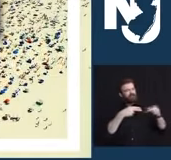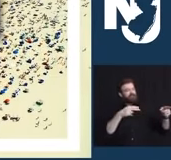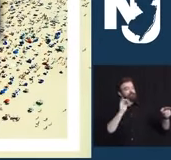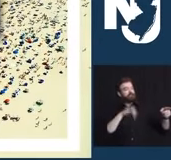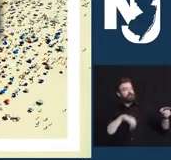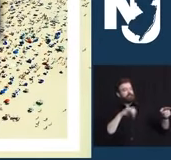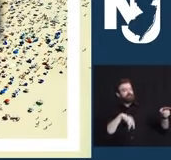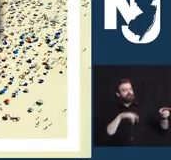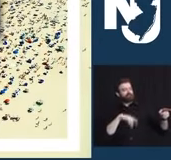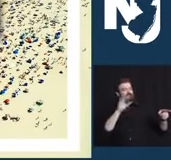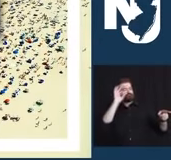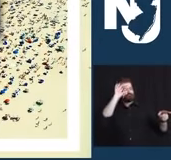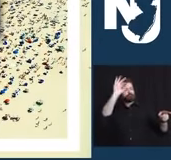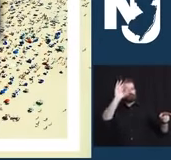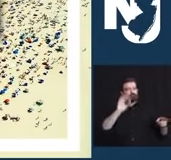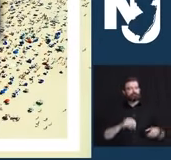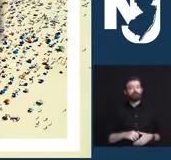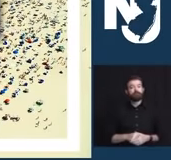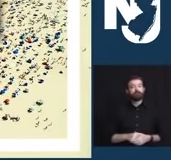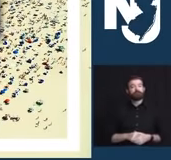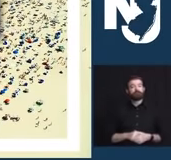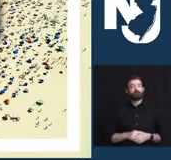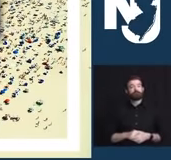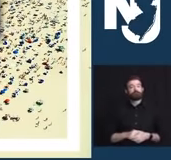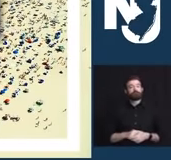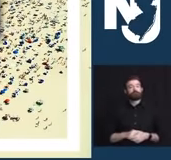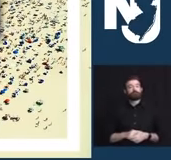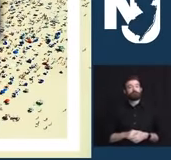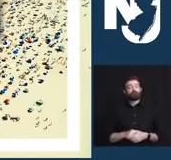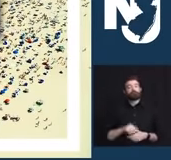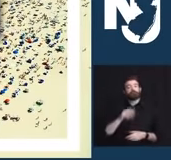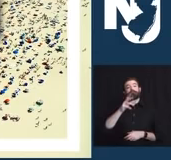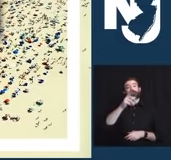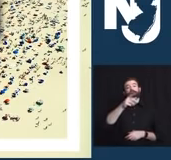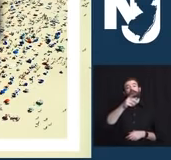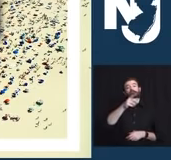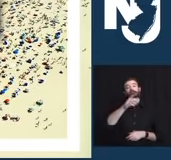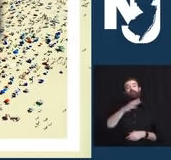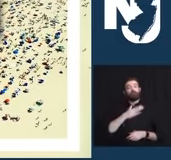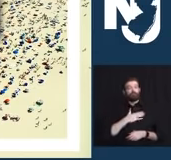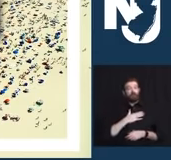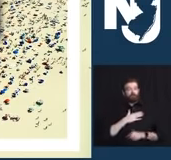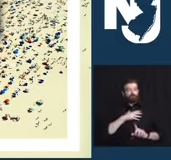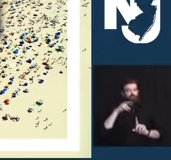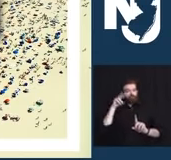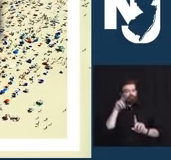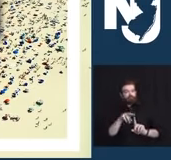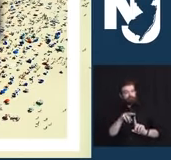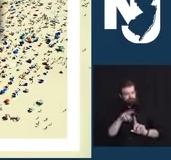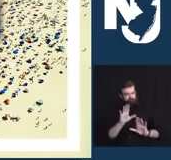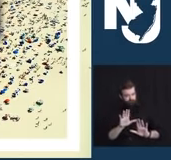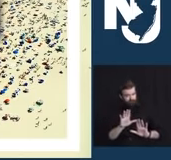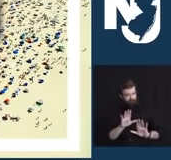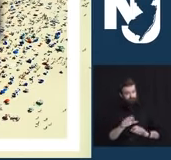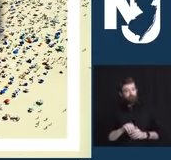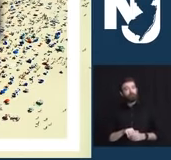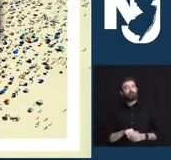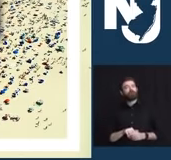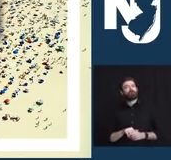There we go. So folks, this is how I think about this. And I want to put this in a context